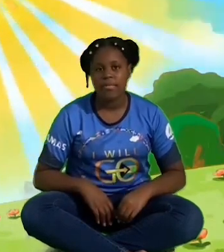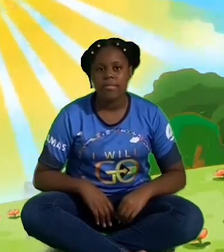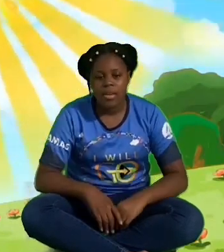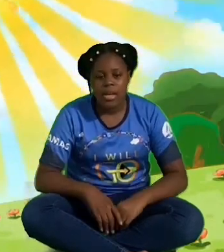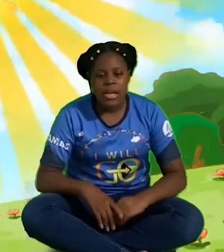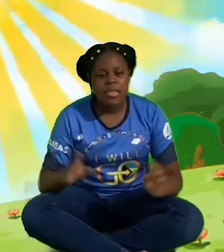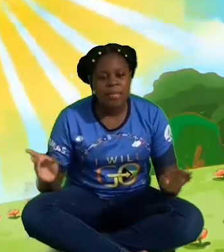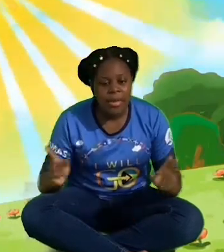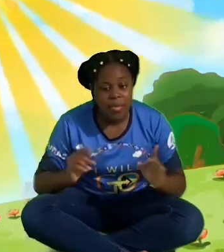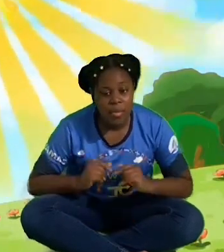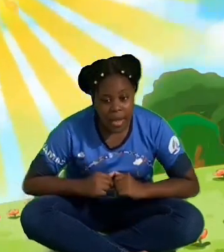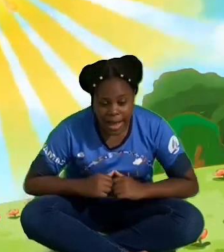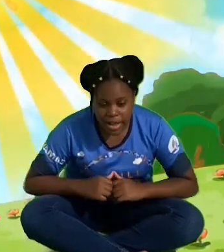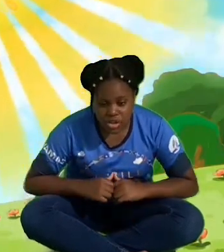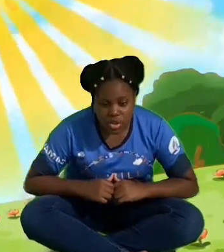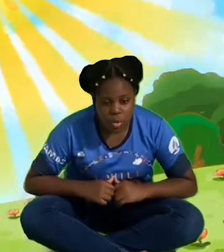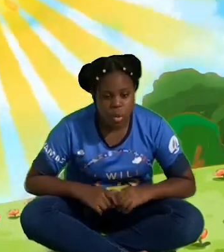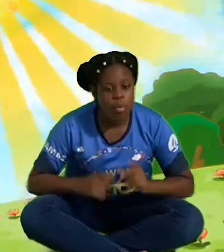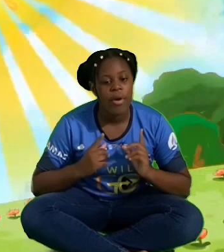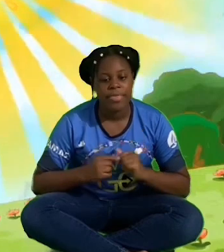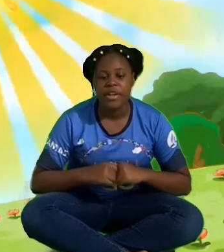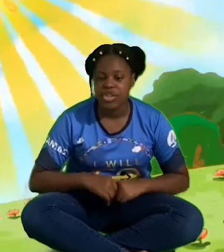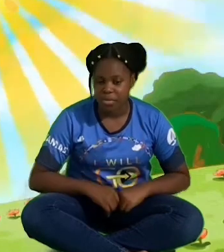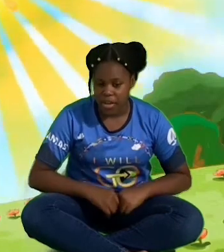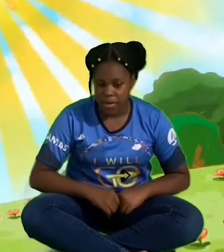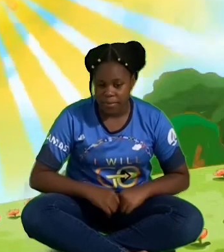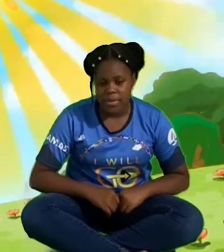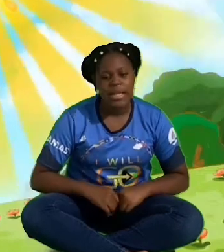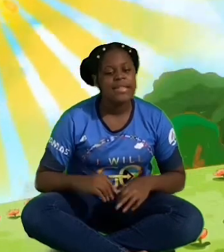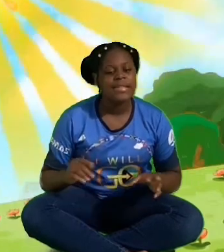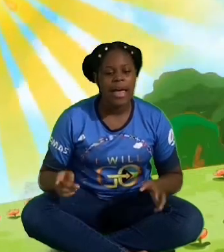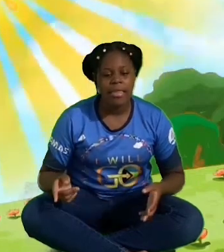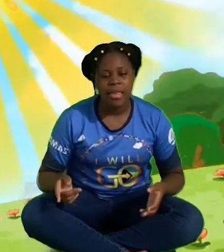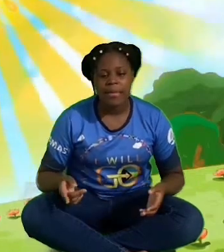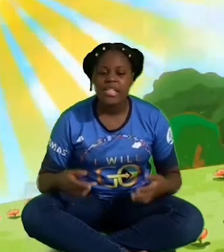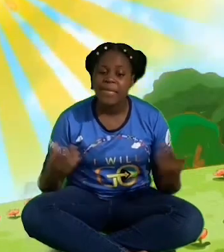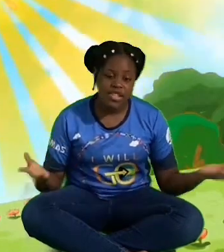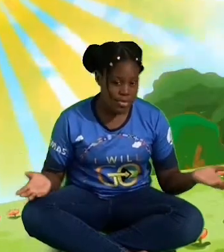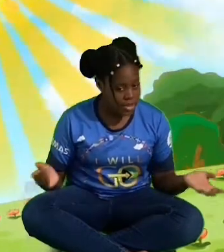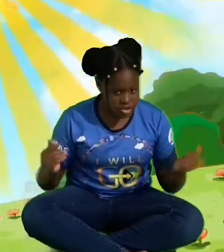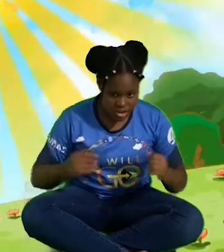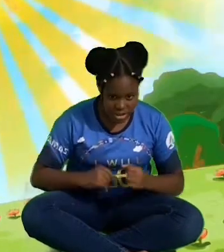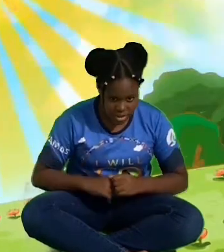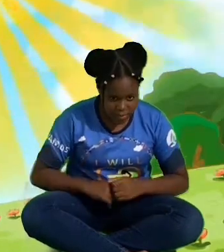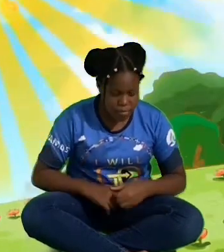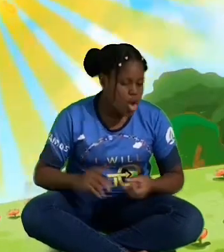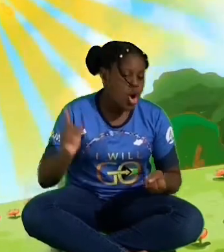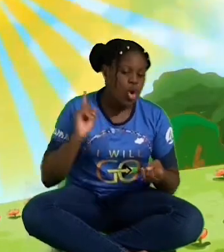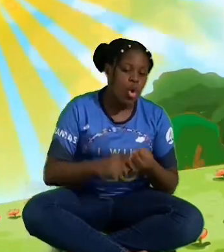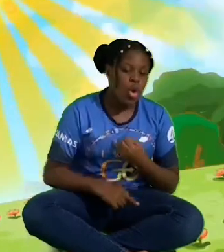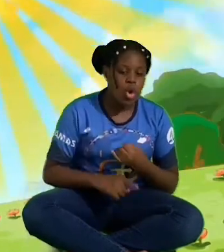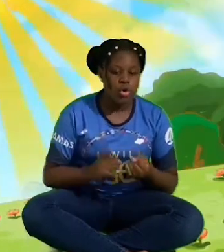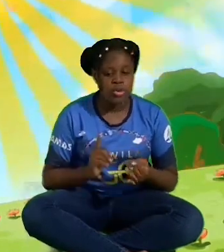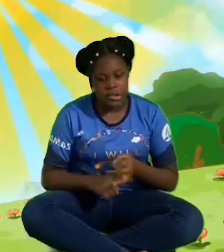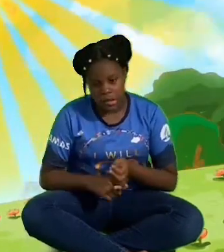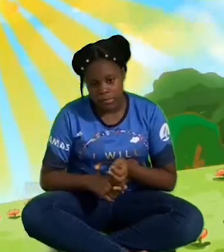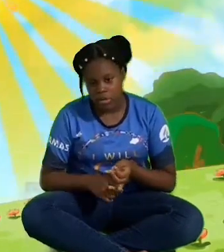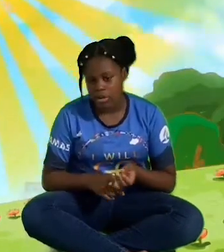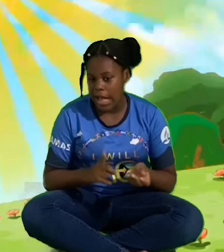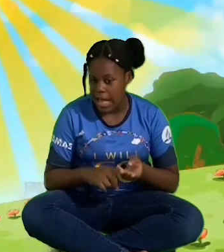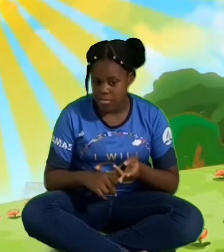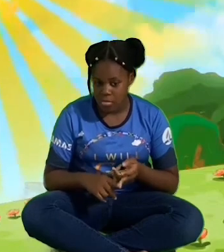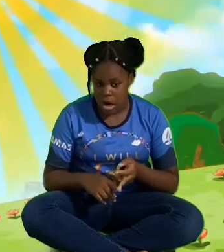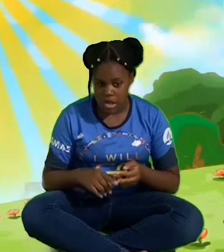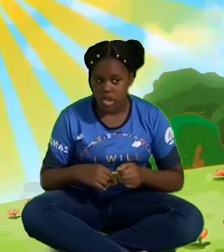it. The people will ask you what they should bring. Tell them special things are needed. Gold,